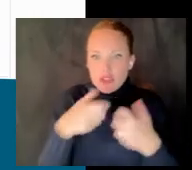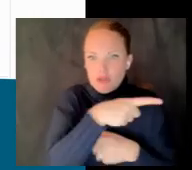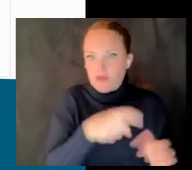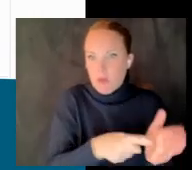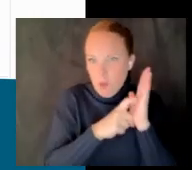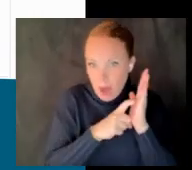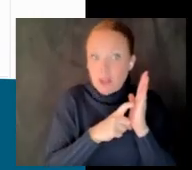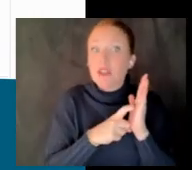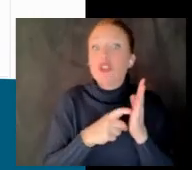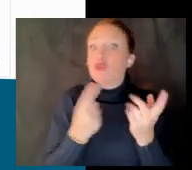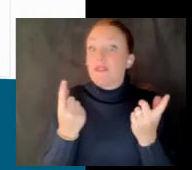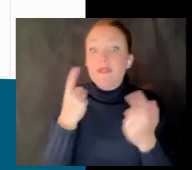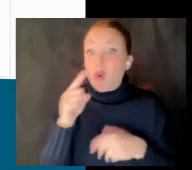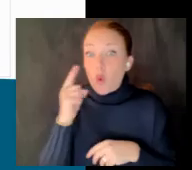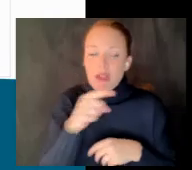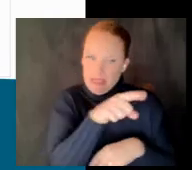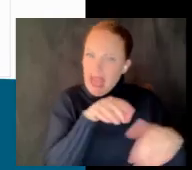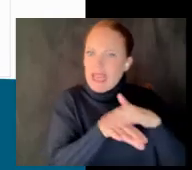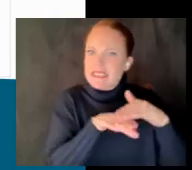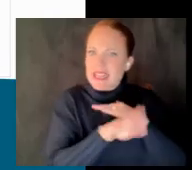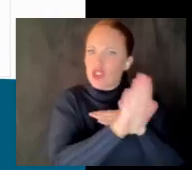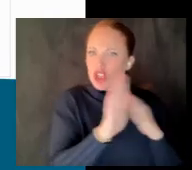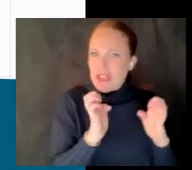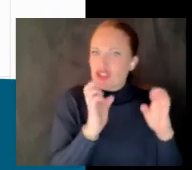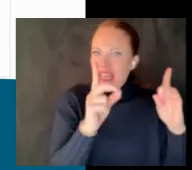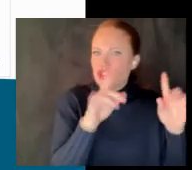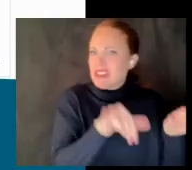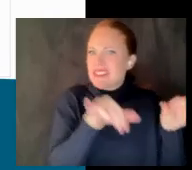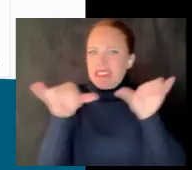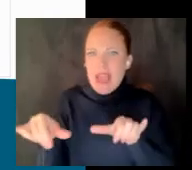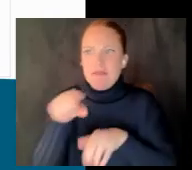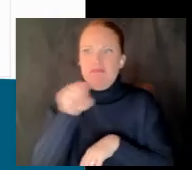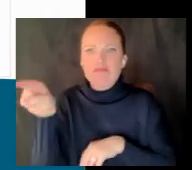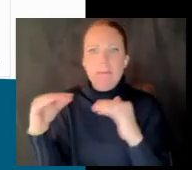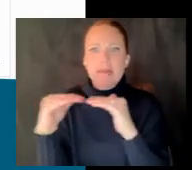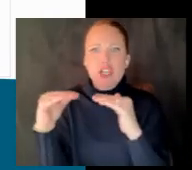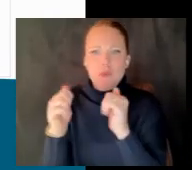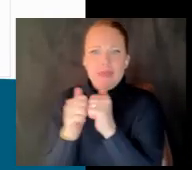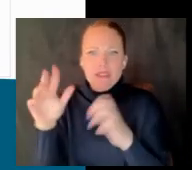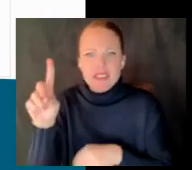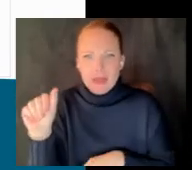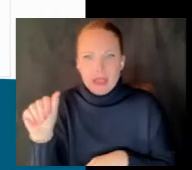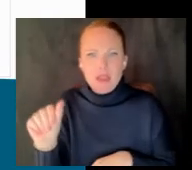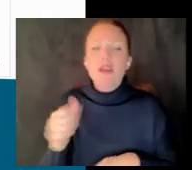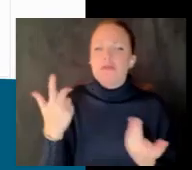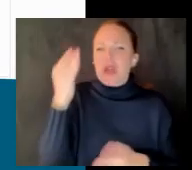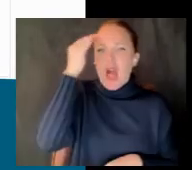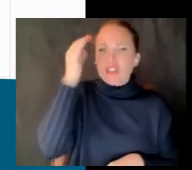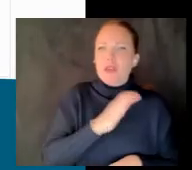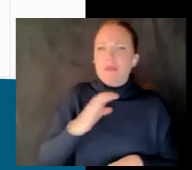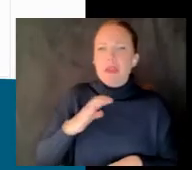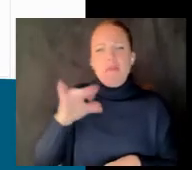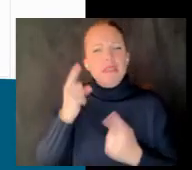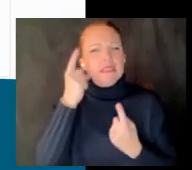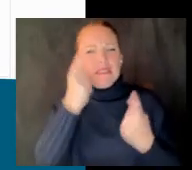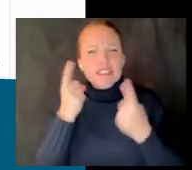to access their education the same as their non-disabled peers. Through this discussion, the knowledgeable committee must consider accommodations